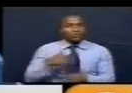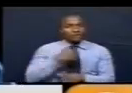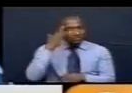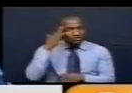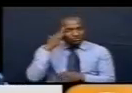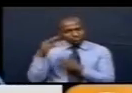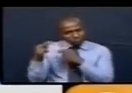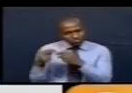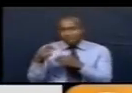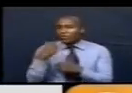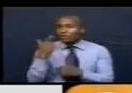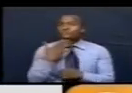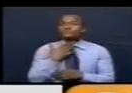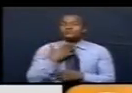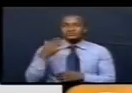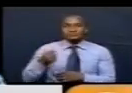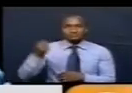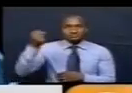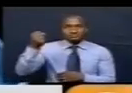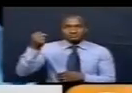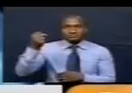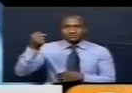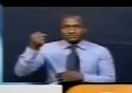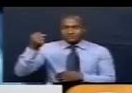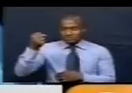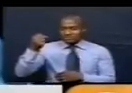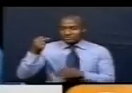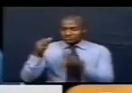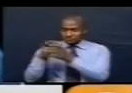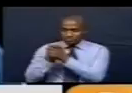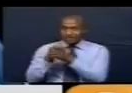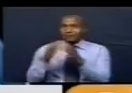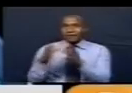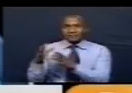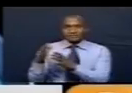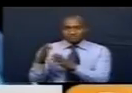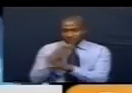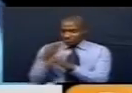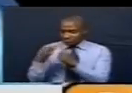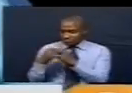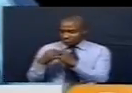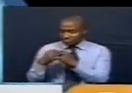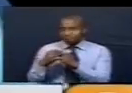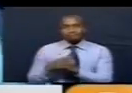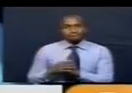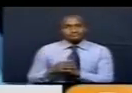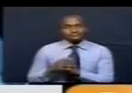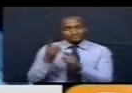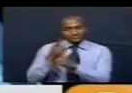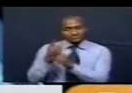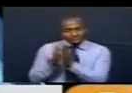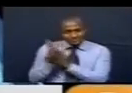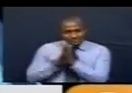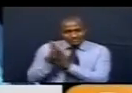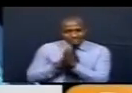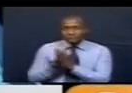they want to fly the Jubilee Party ticket ahead of the August 8th polls. And so several aspirants squaring it